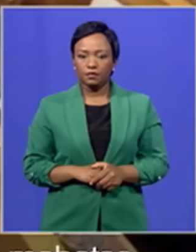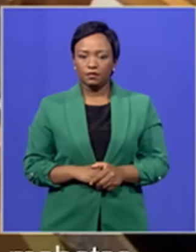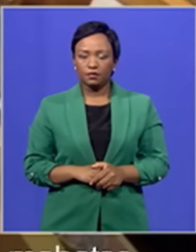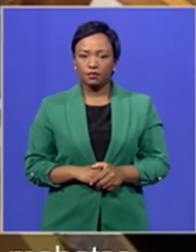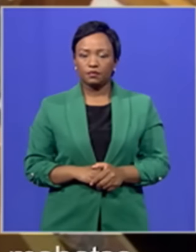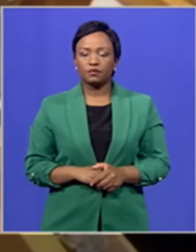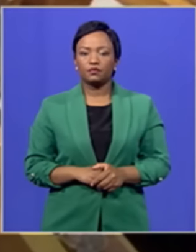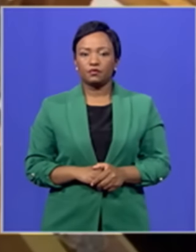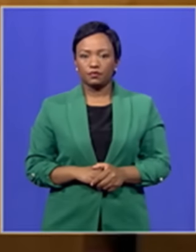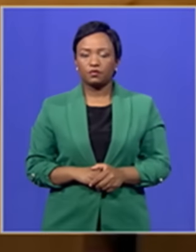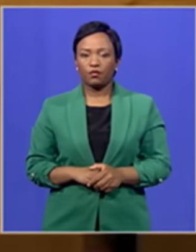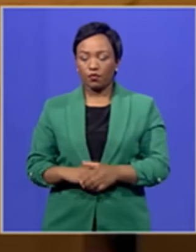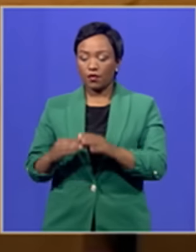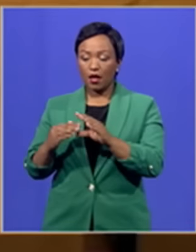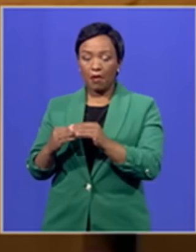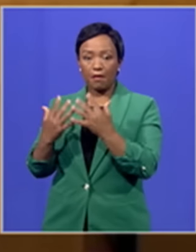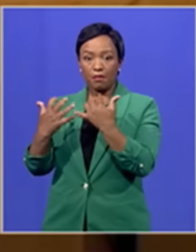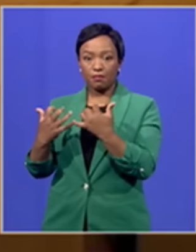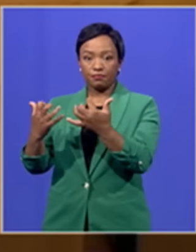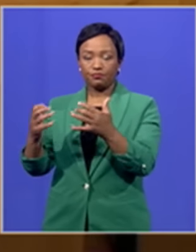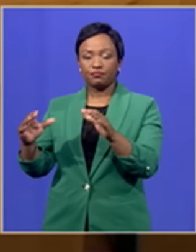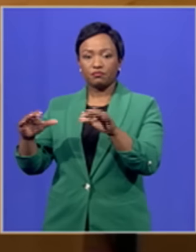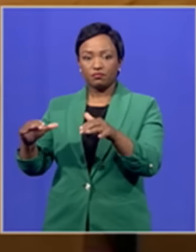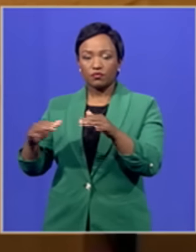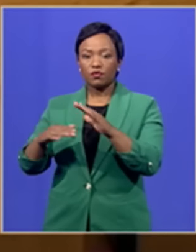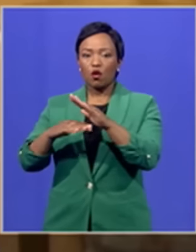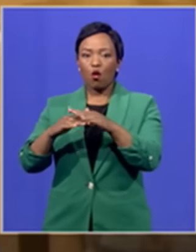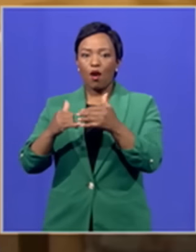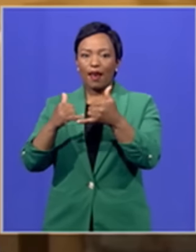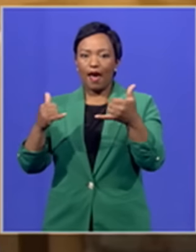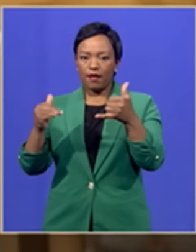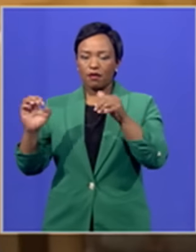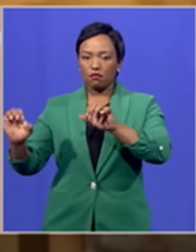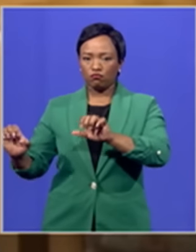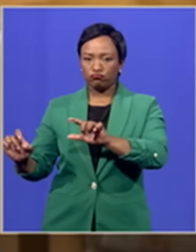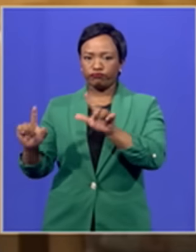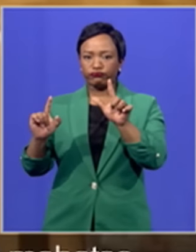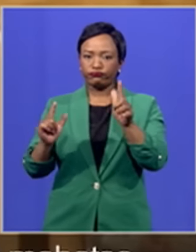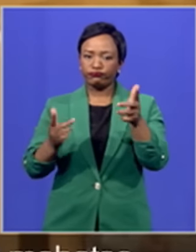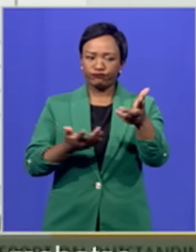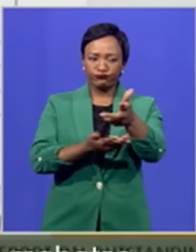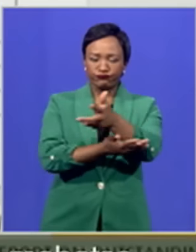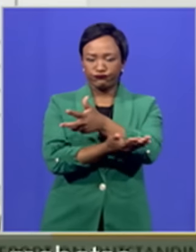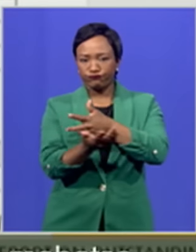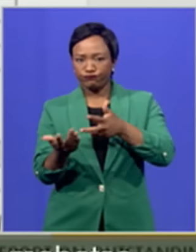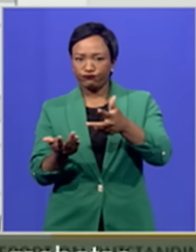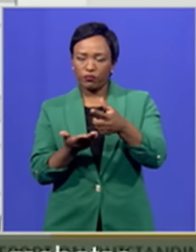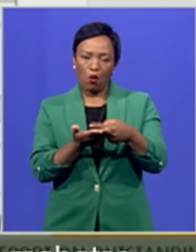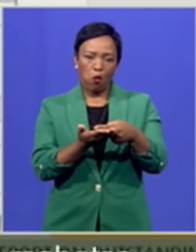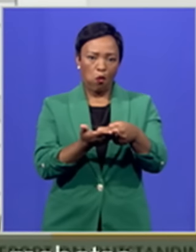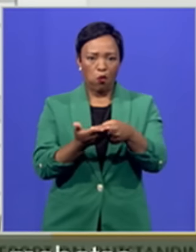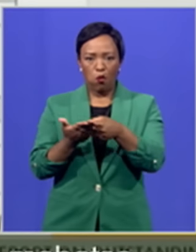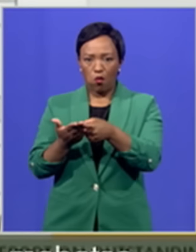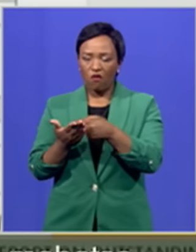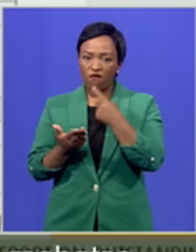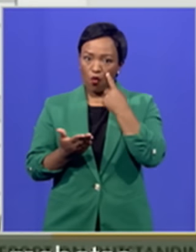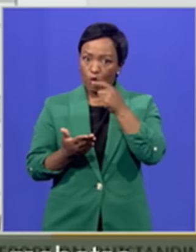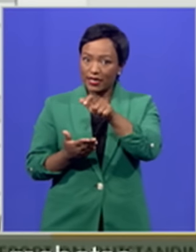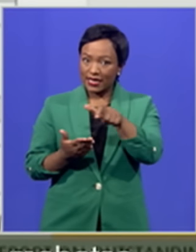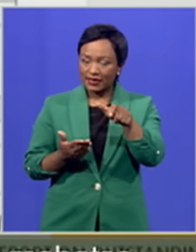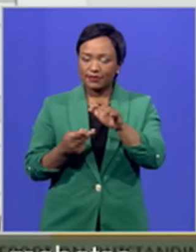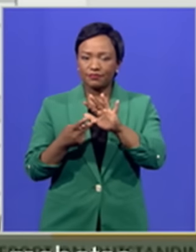Maloko a Palamente a tlhwele a swere kopano ka mokgwa wa marangrang a thekenoloji go sekaseka lenaneo la dihlatse, tshekatsheko ya dipego tšeo